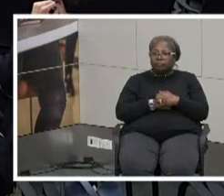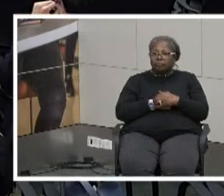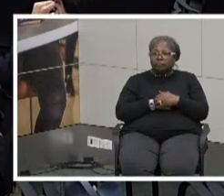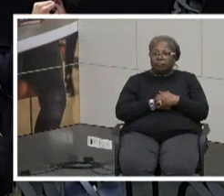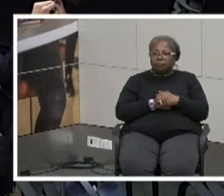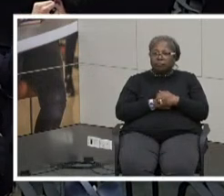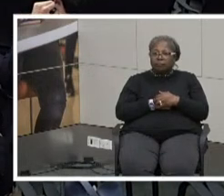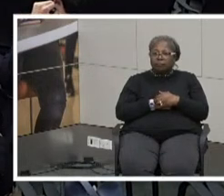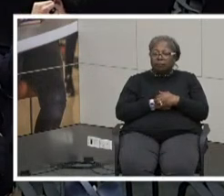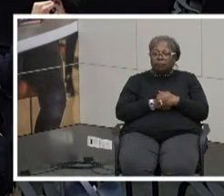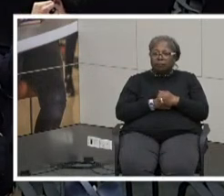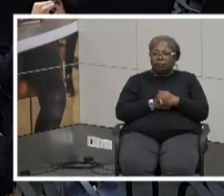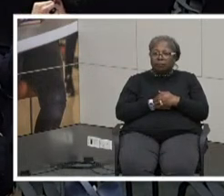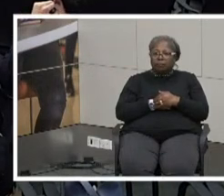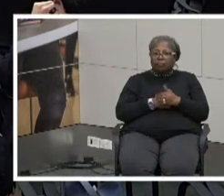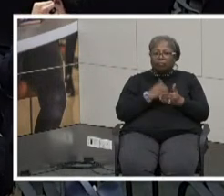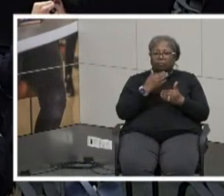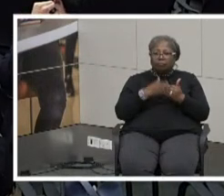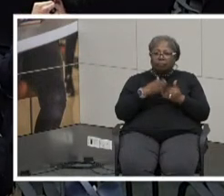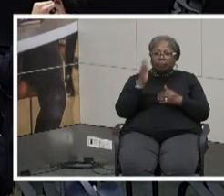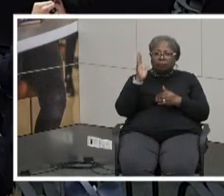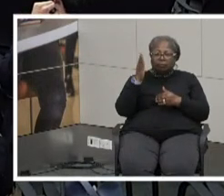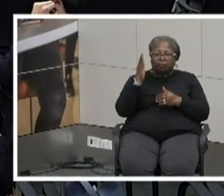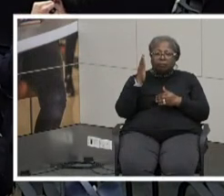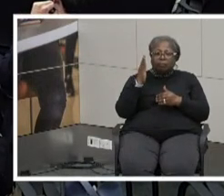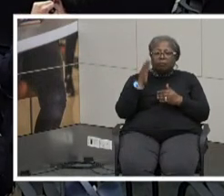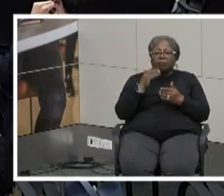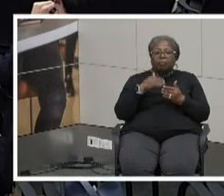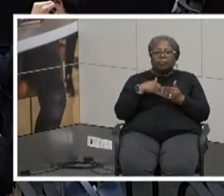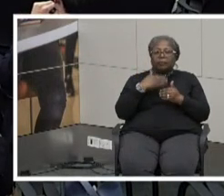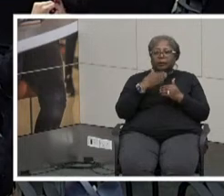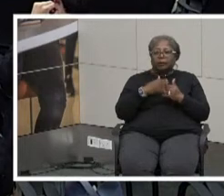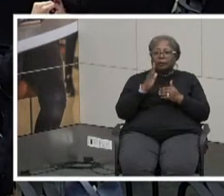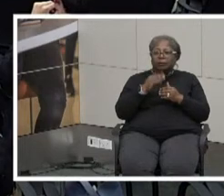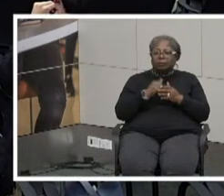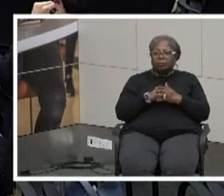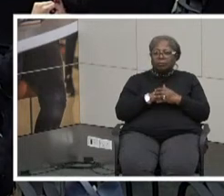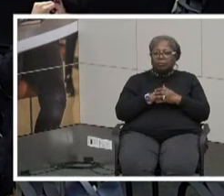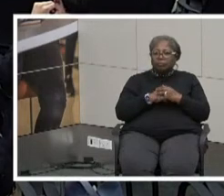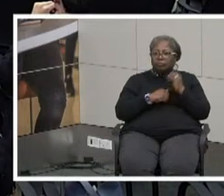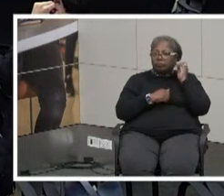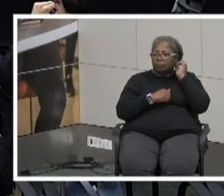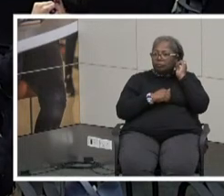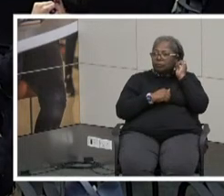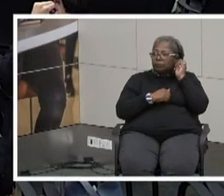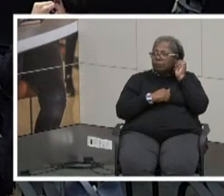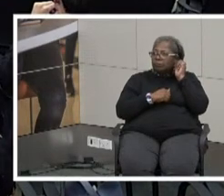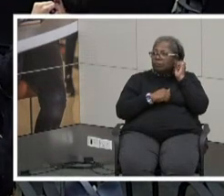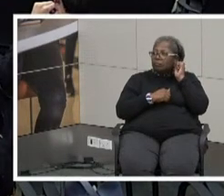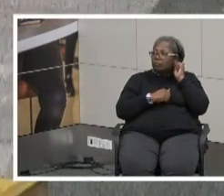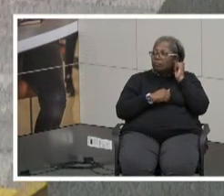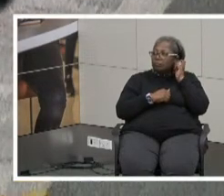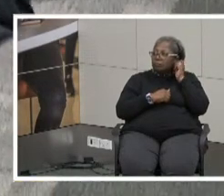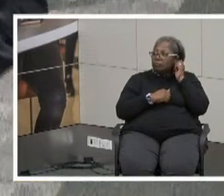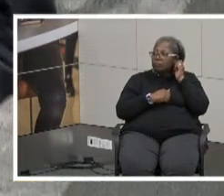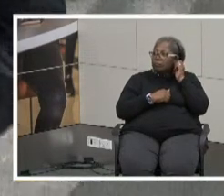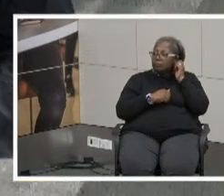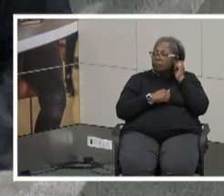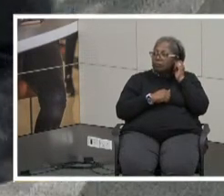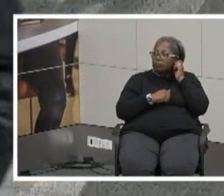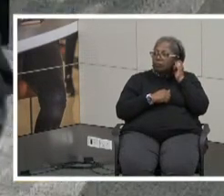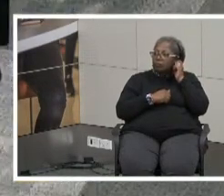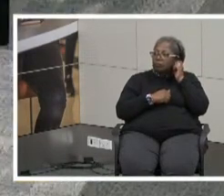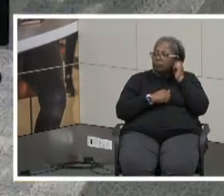CA our next speaker sir please go ahead please go ahead this is a board meeting let's go ahead